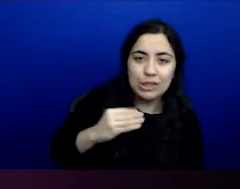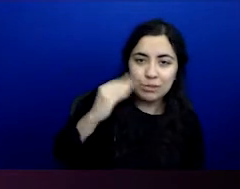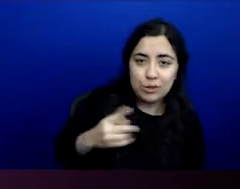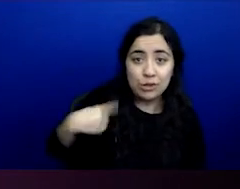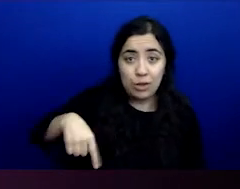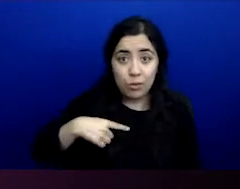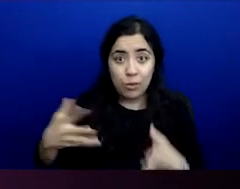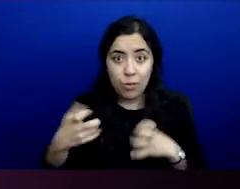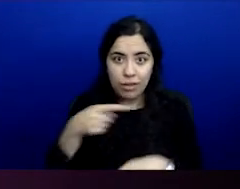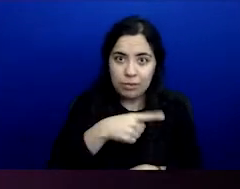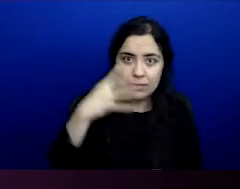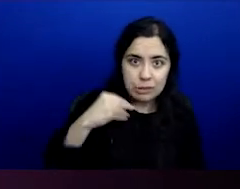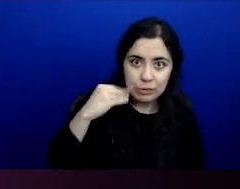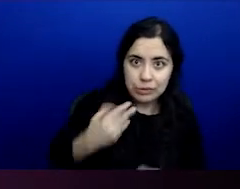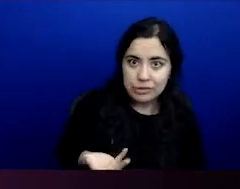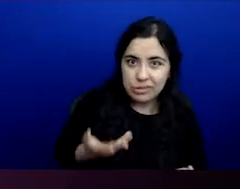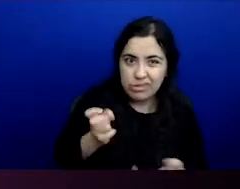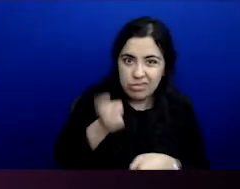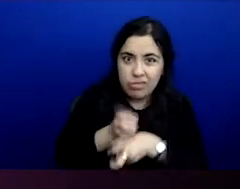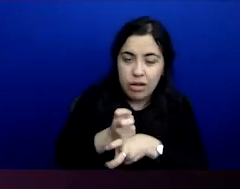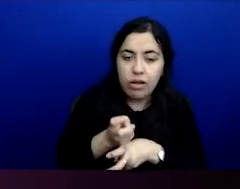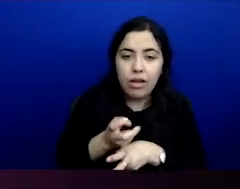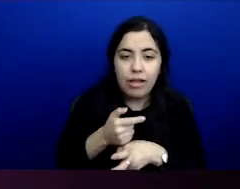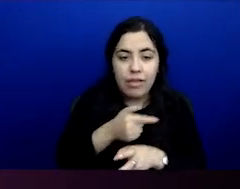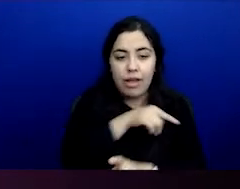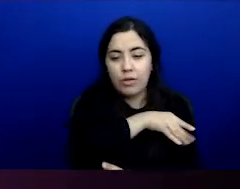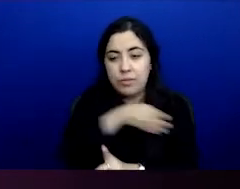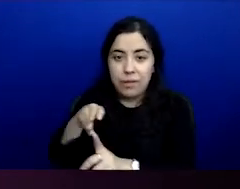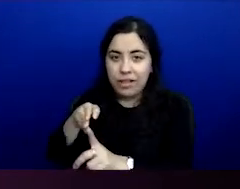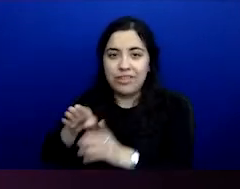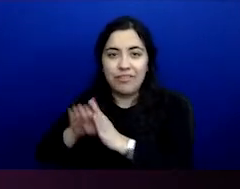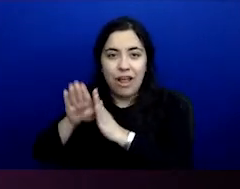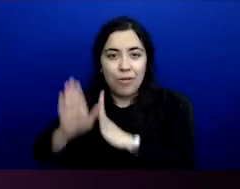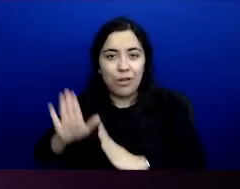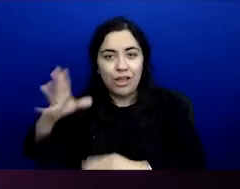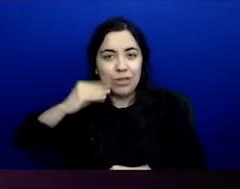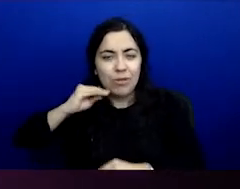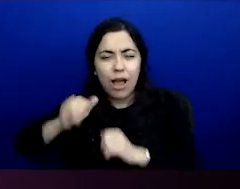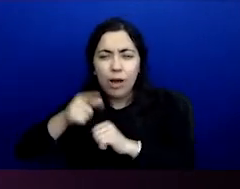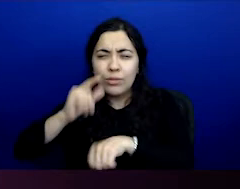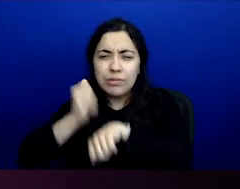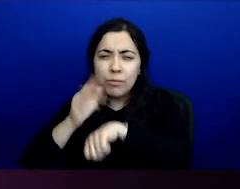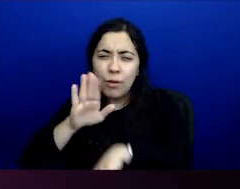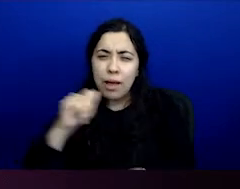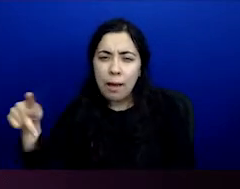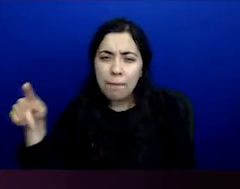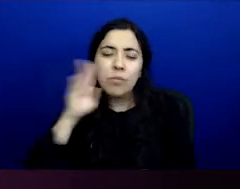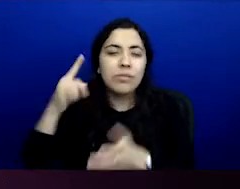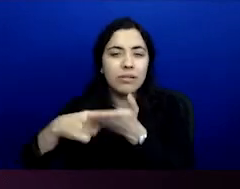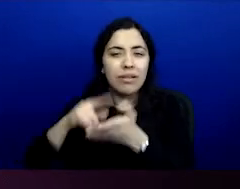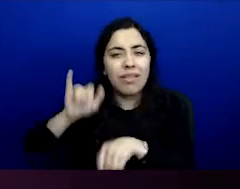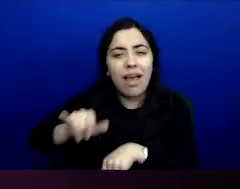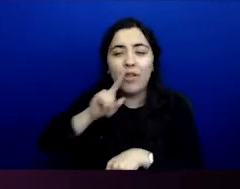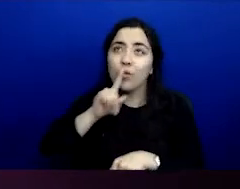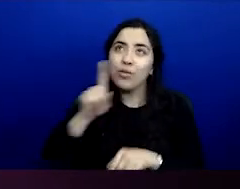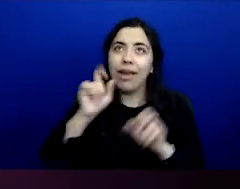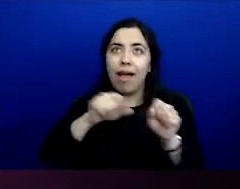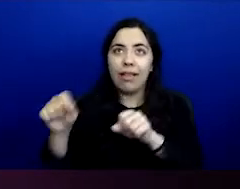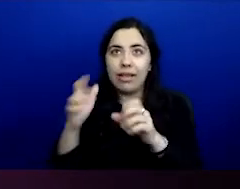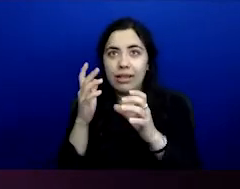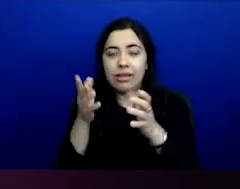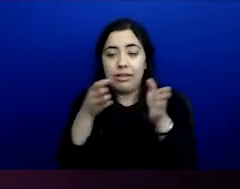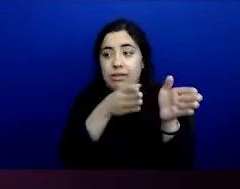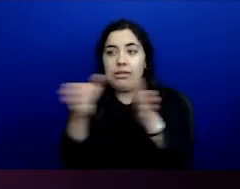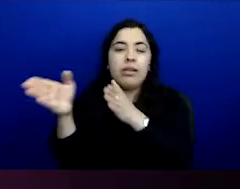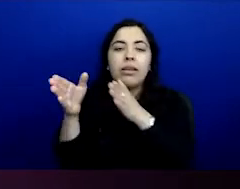And that ultimately ties directly back to the developer experience of how you're building these applications. So let's talk about that. Let's talk about the realities of developer